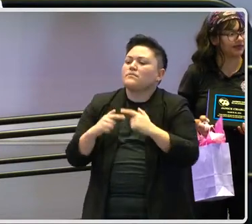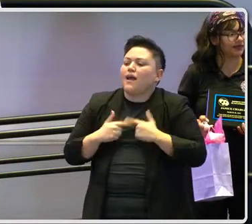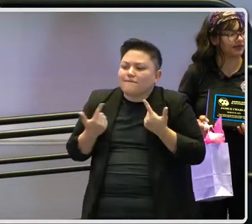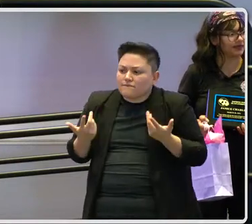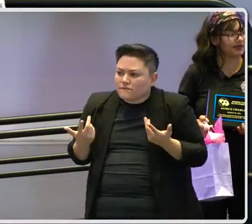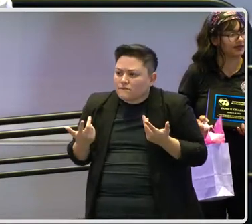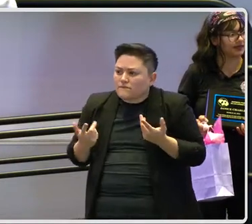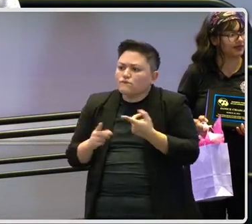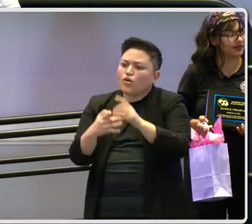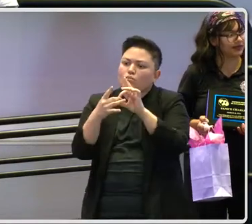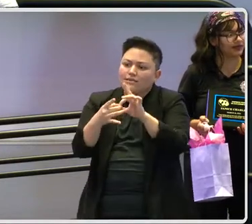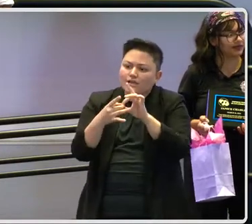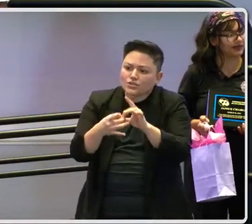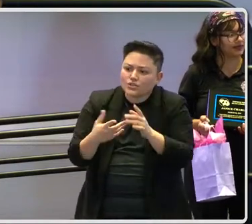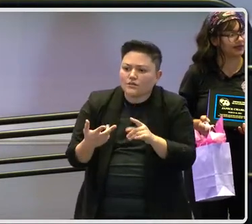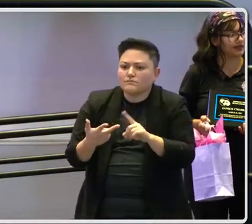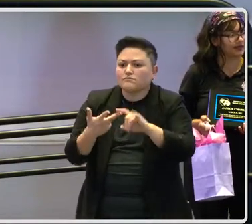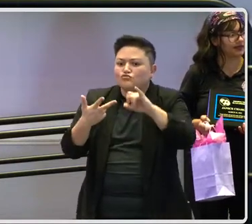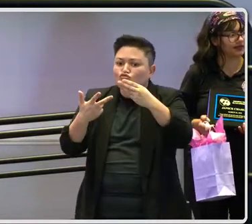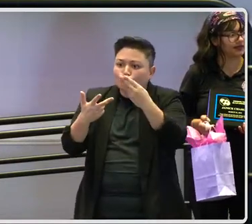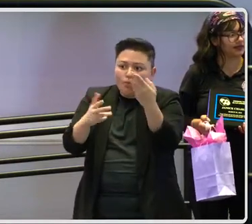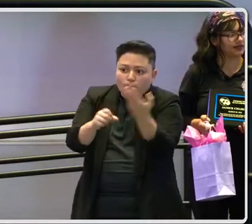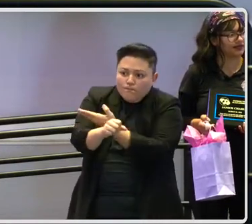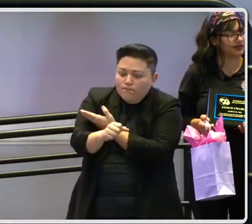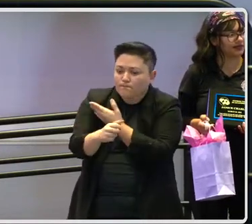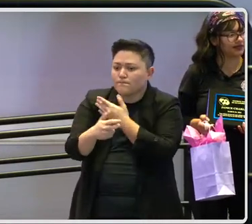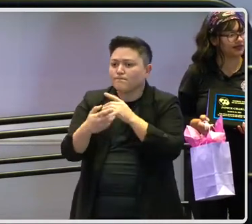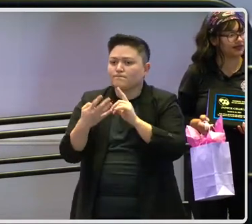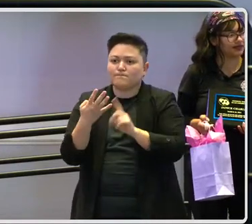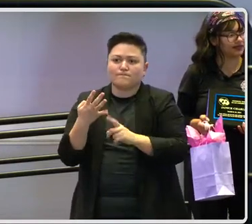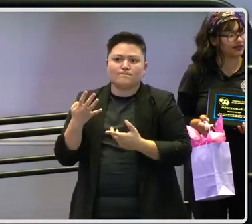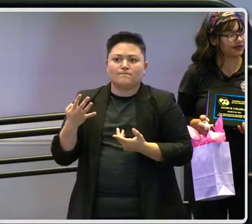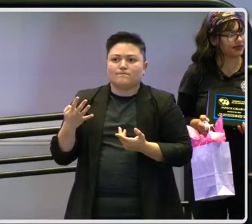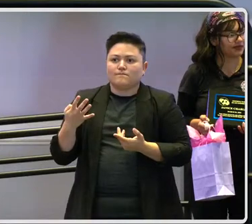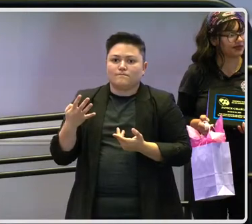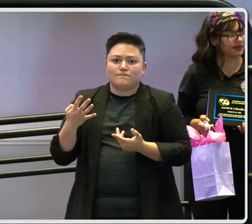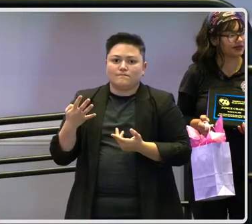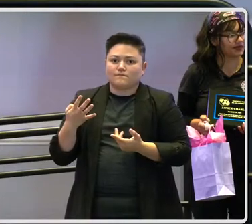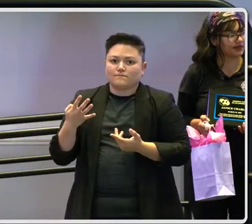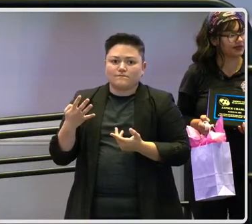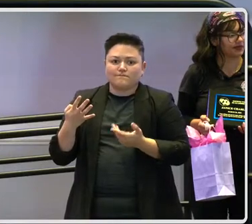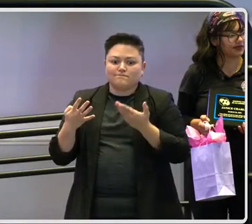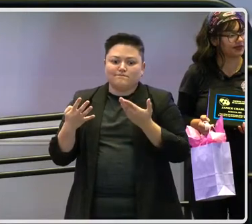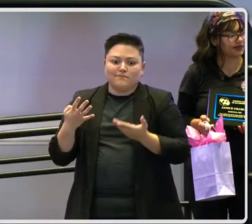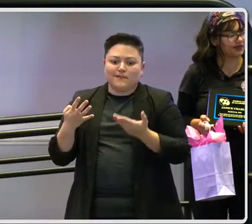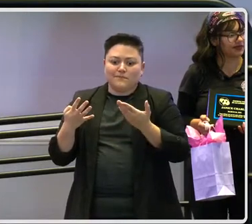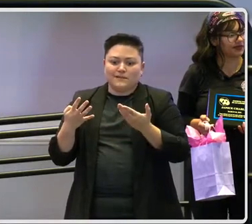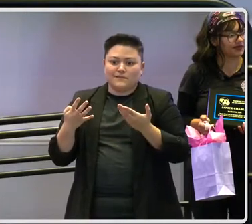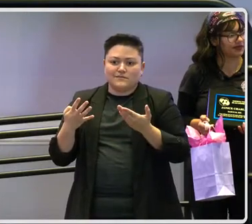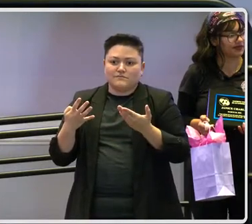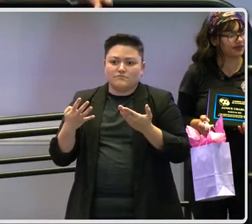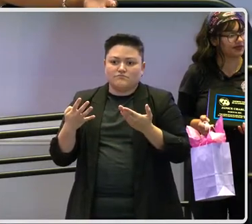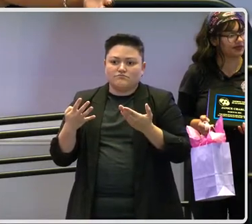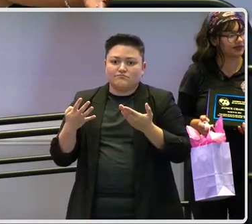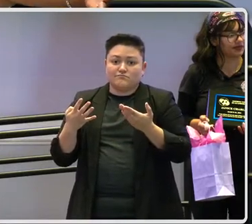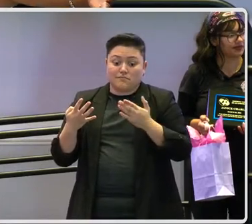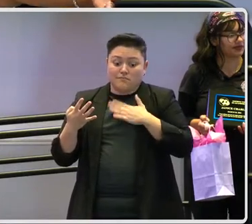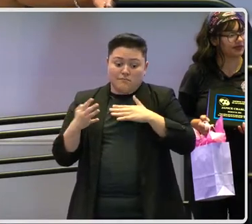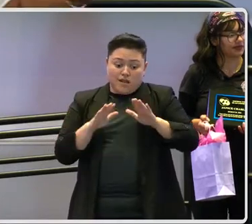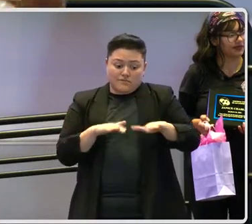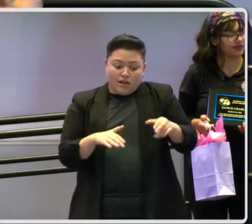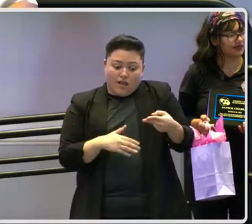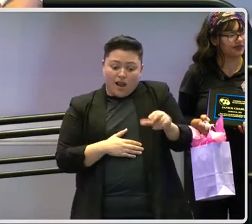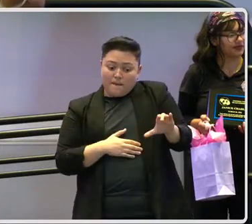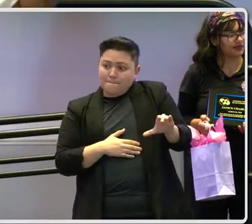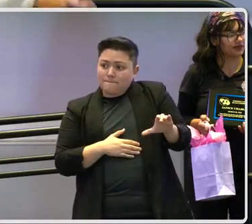relationships. We recover from job loss. We recover from having been born with handicapped children.